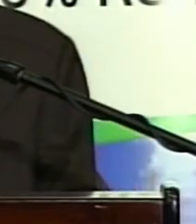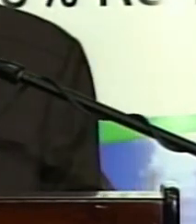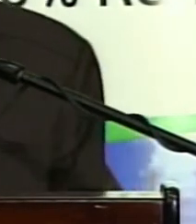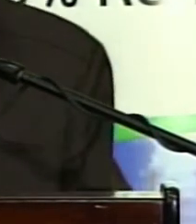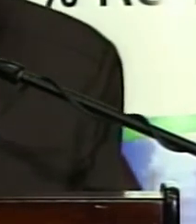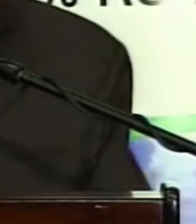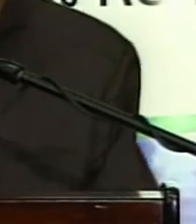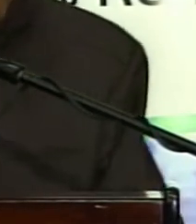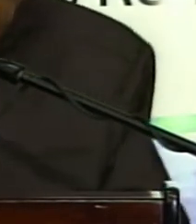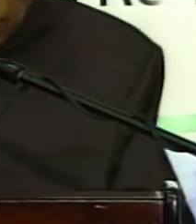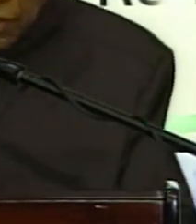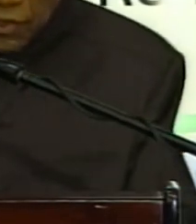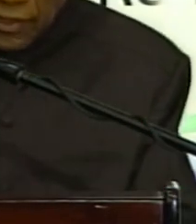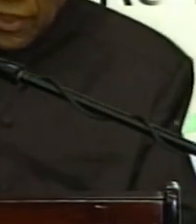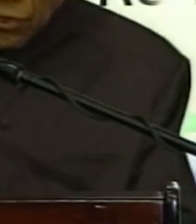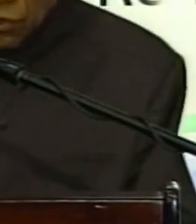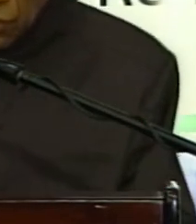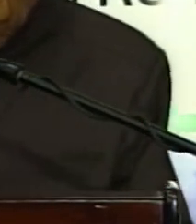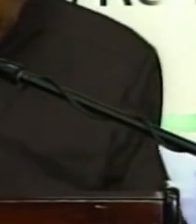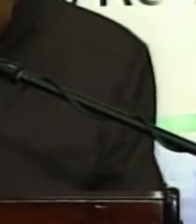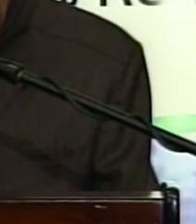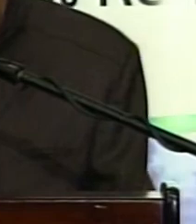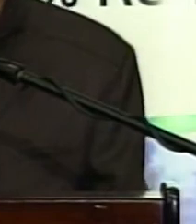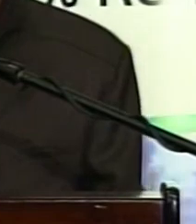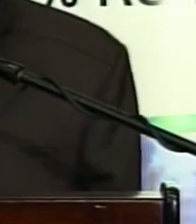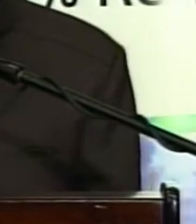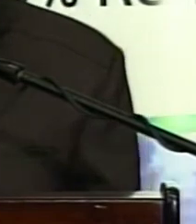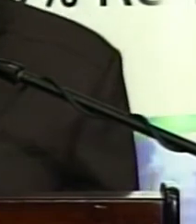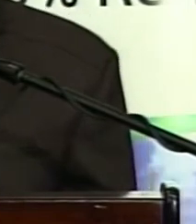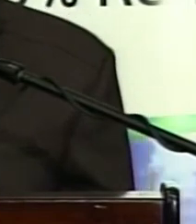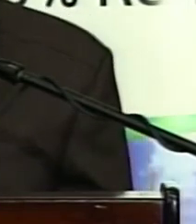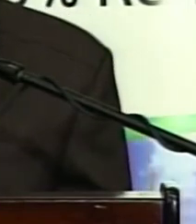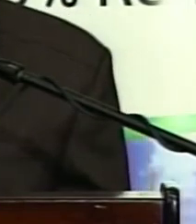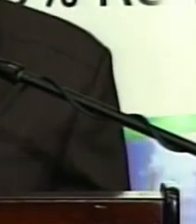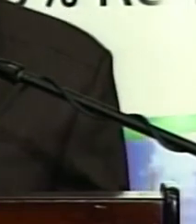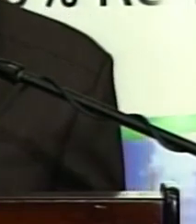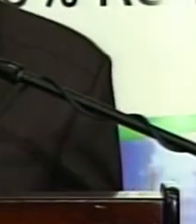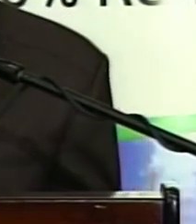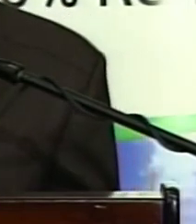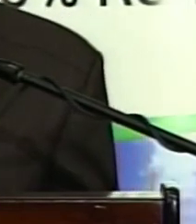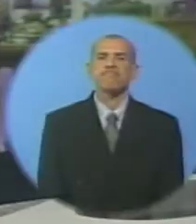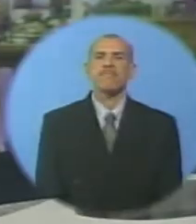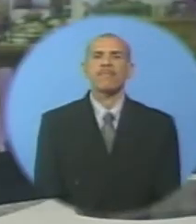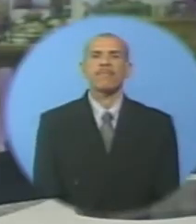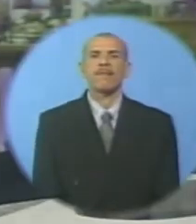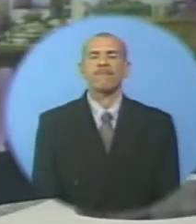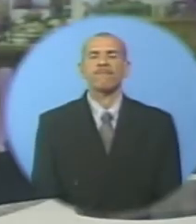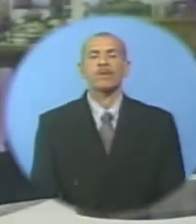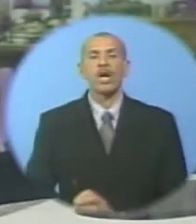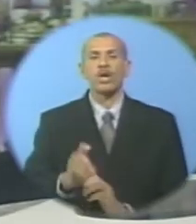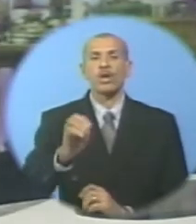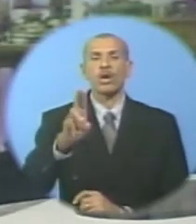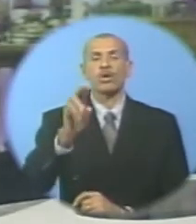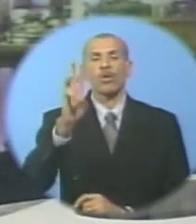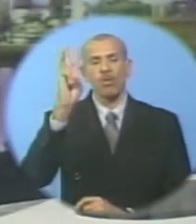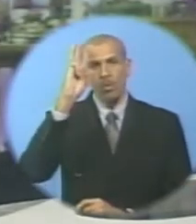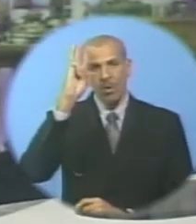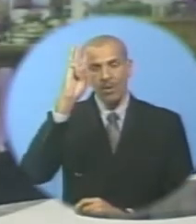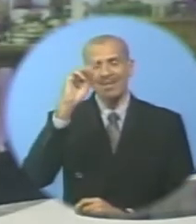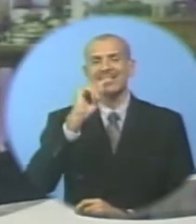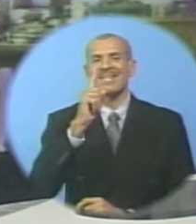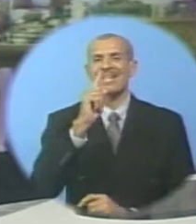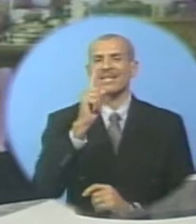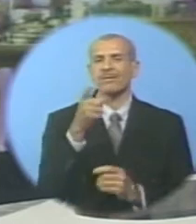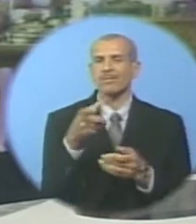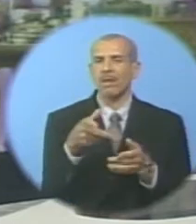has installed charging stations conveniently located across the island. Dr. Worrell says permission is also